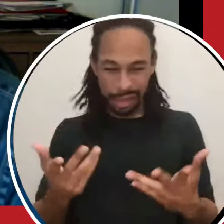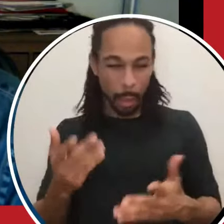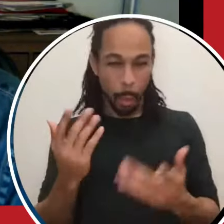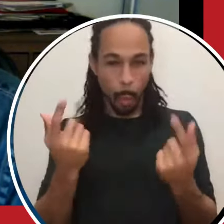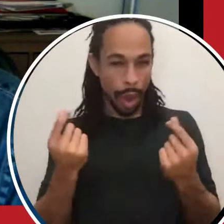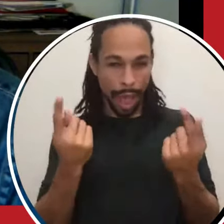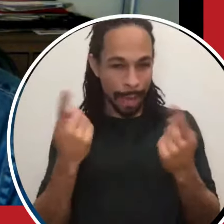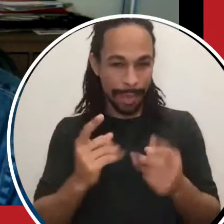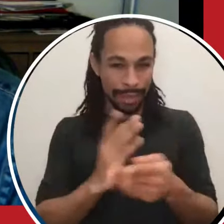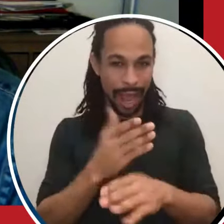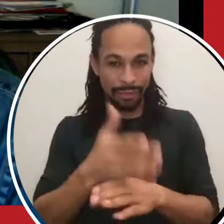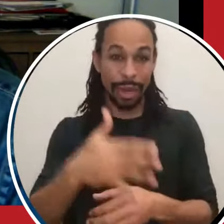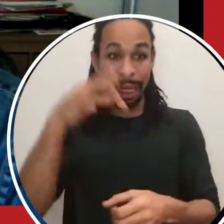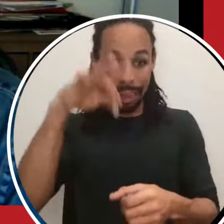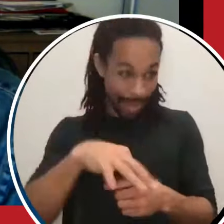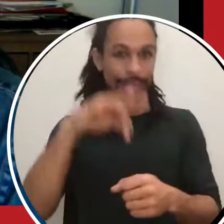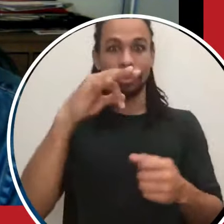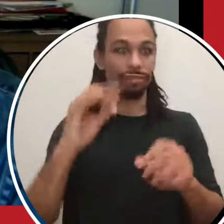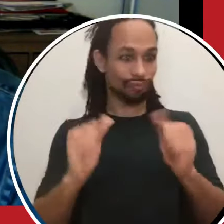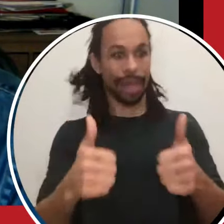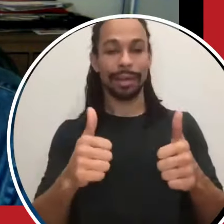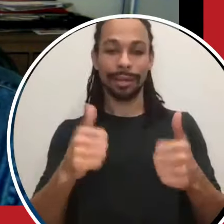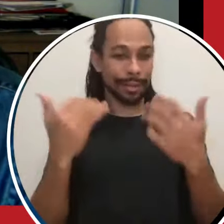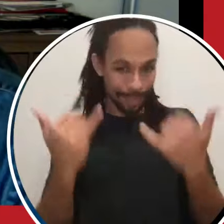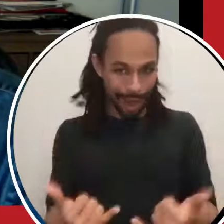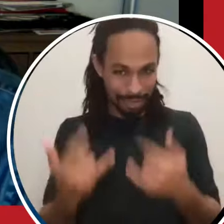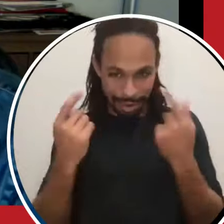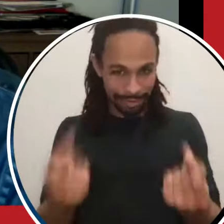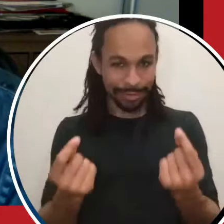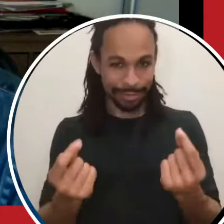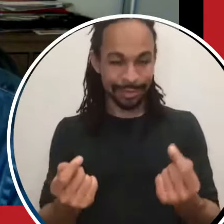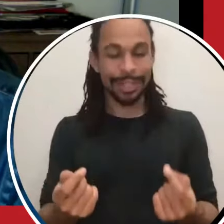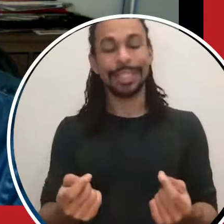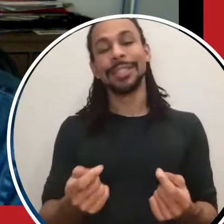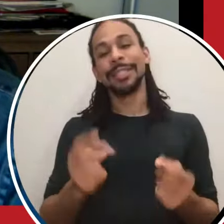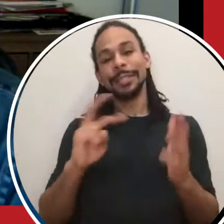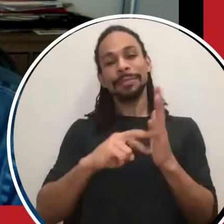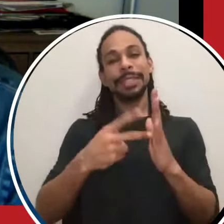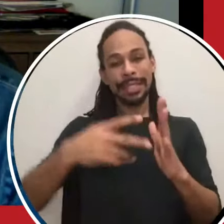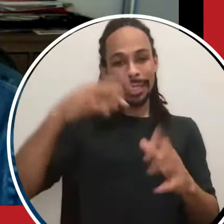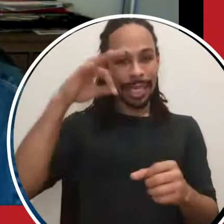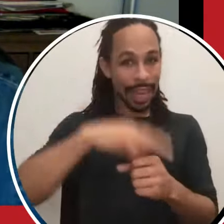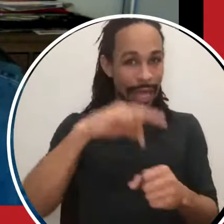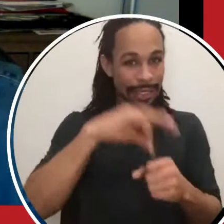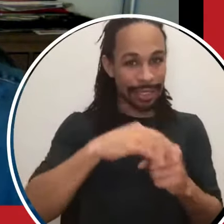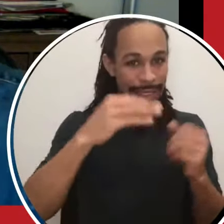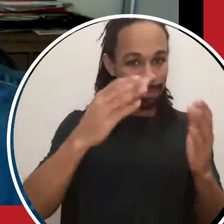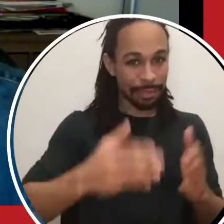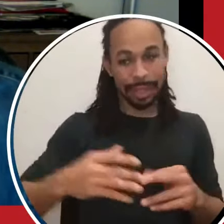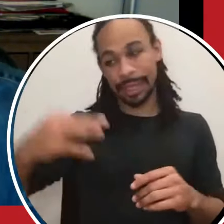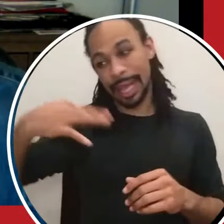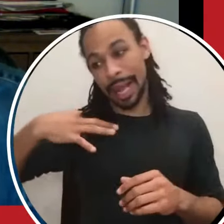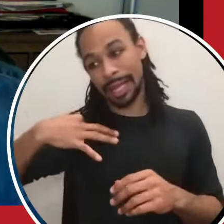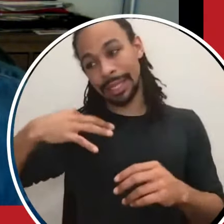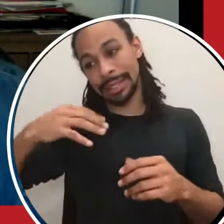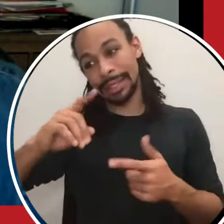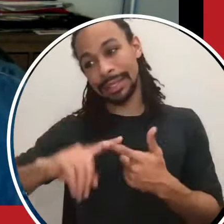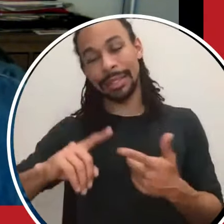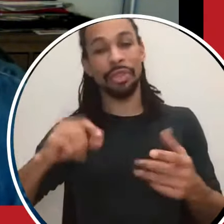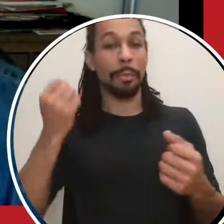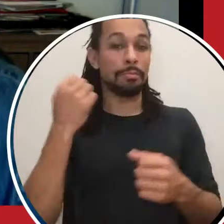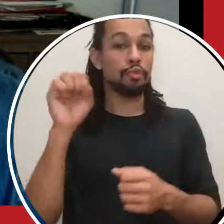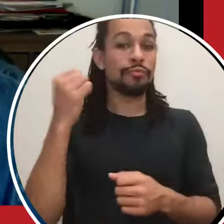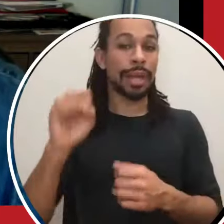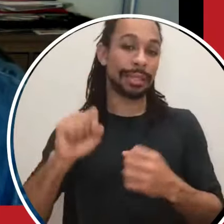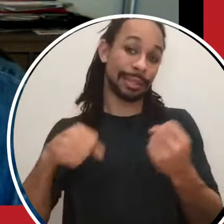essential that electeds, candidates, and the movements backing them are engaging with people on that question